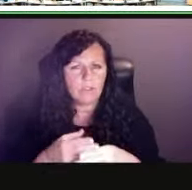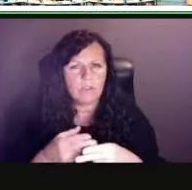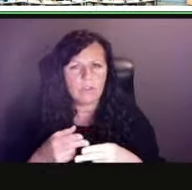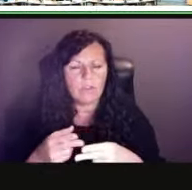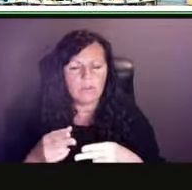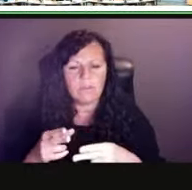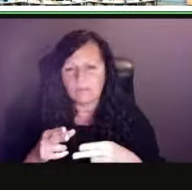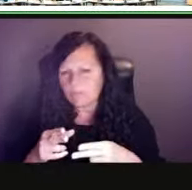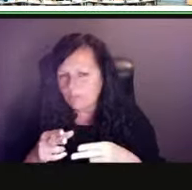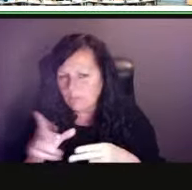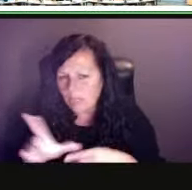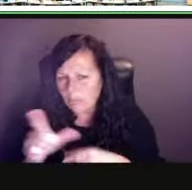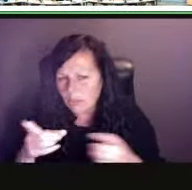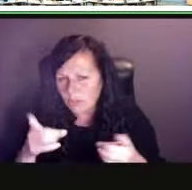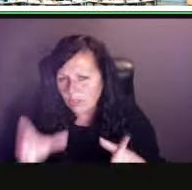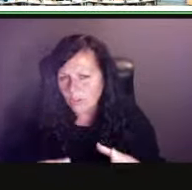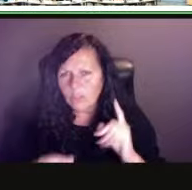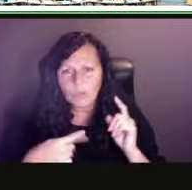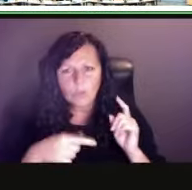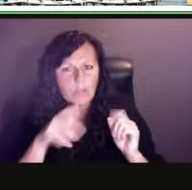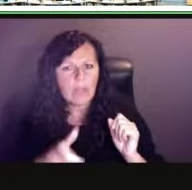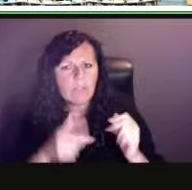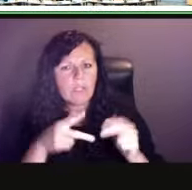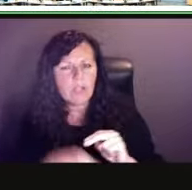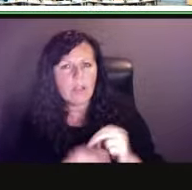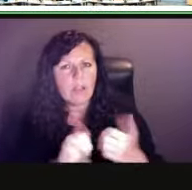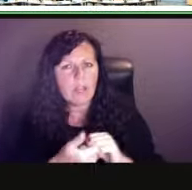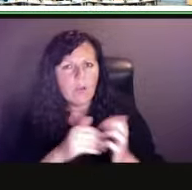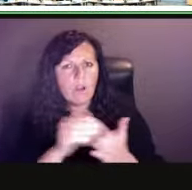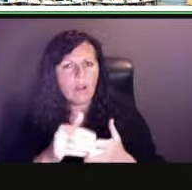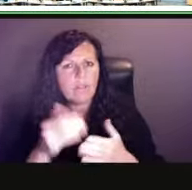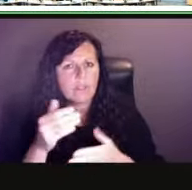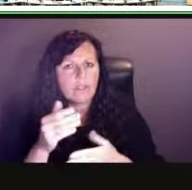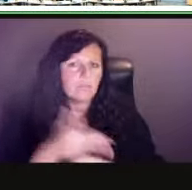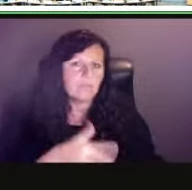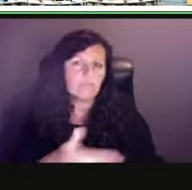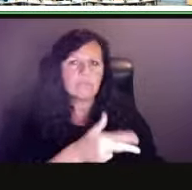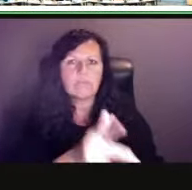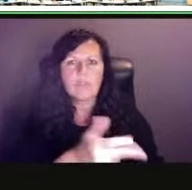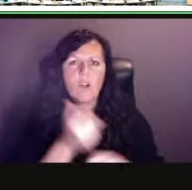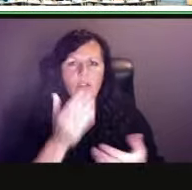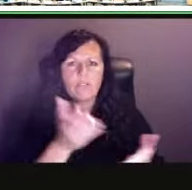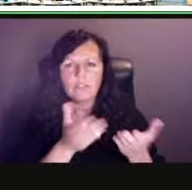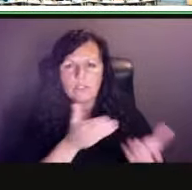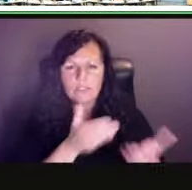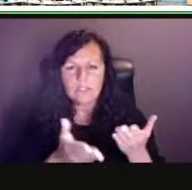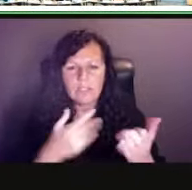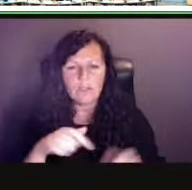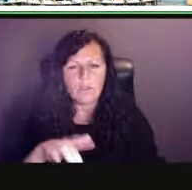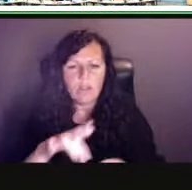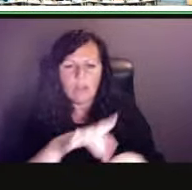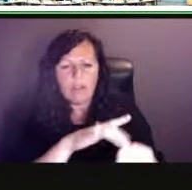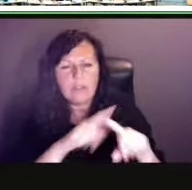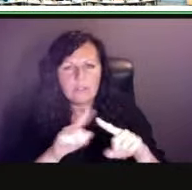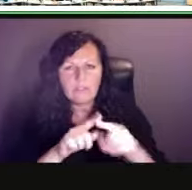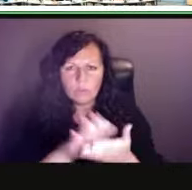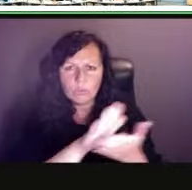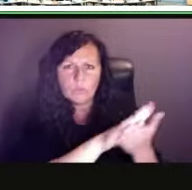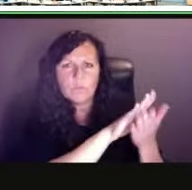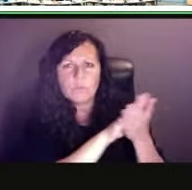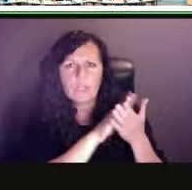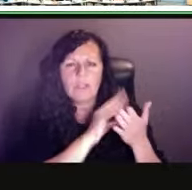to cut how often bookmobile services, and that we go out to lots of schools and provide